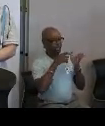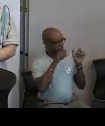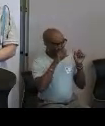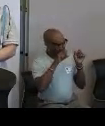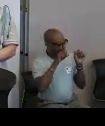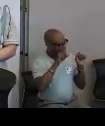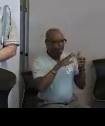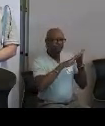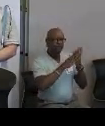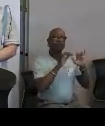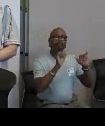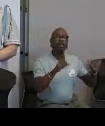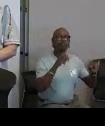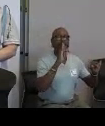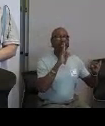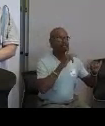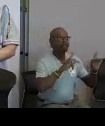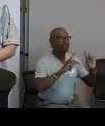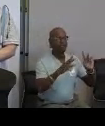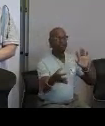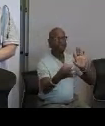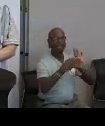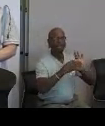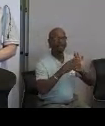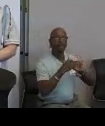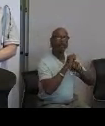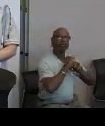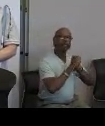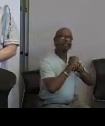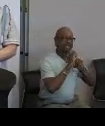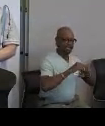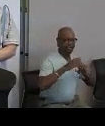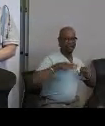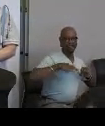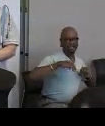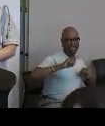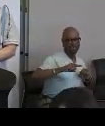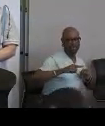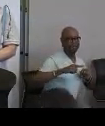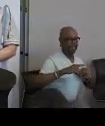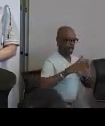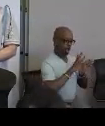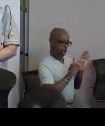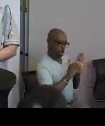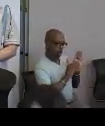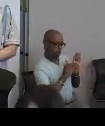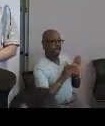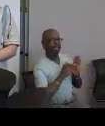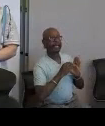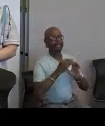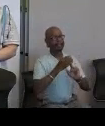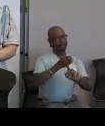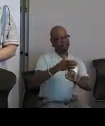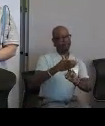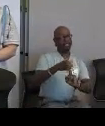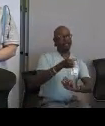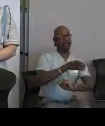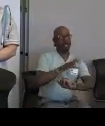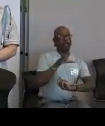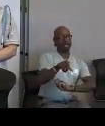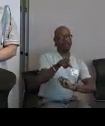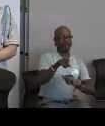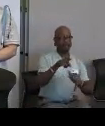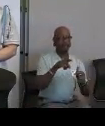connect folks to practices that can benefit them and empower them to understand and express